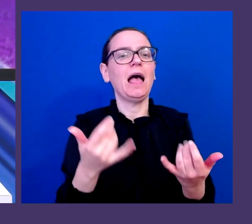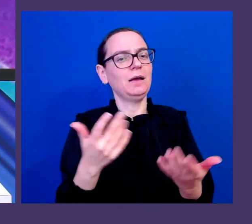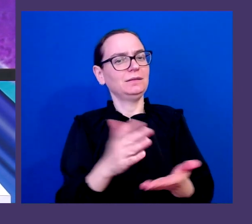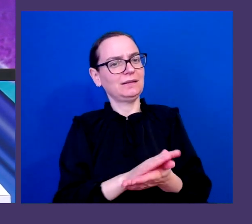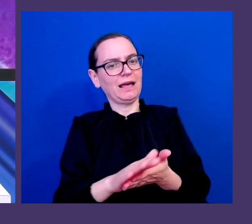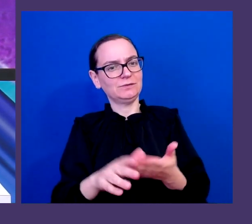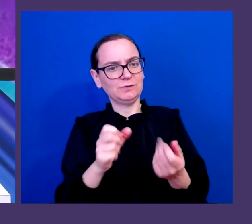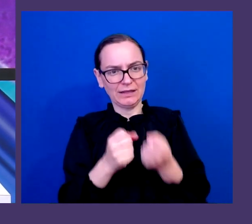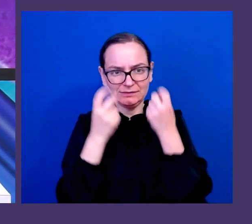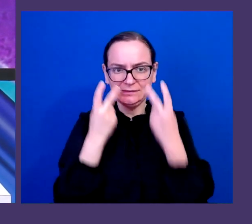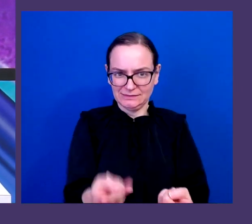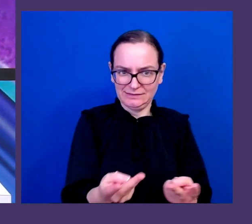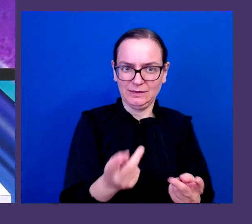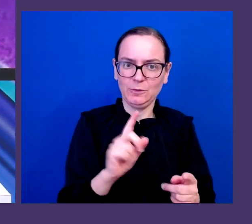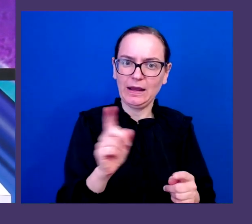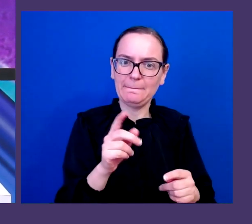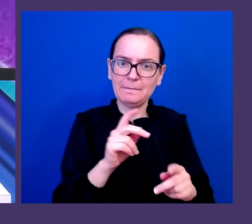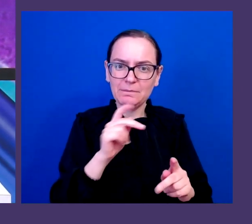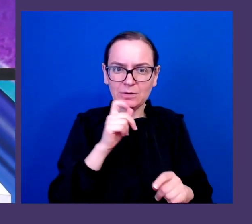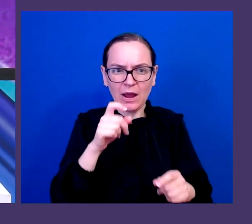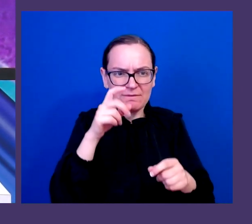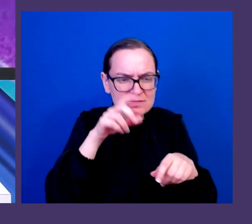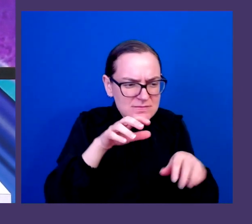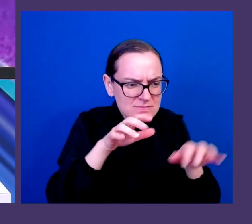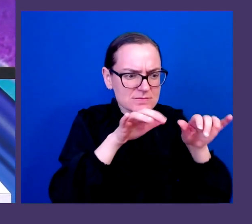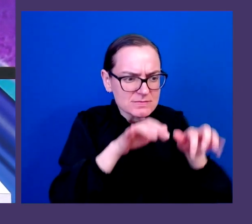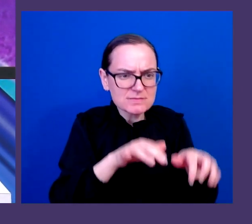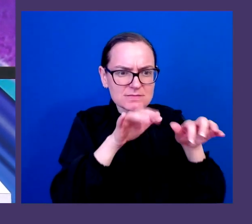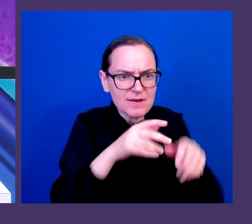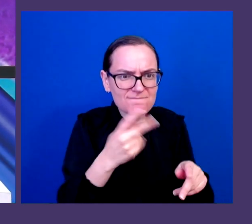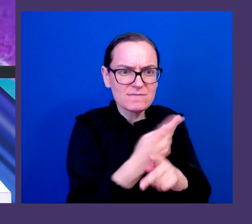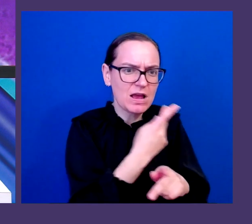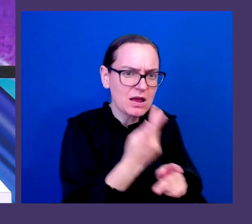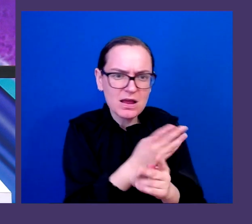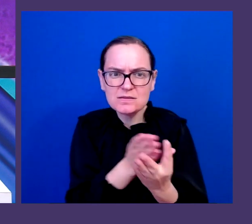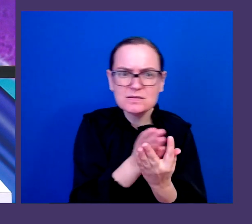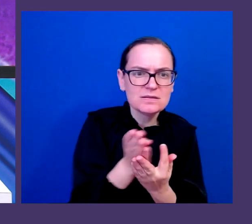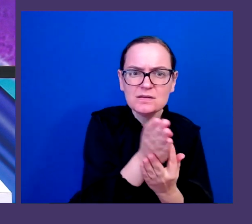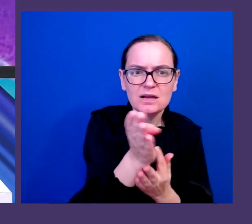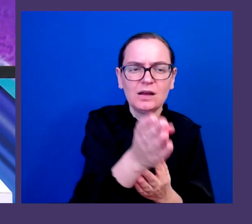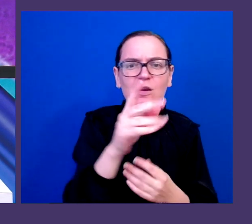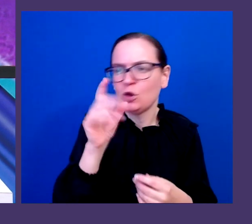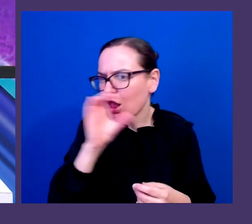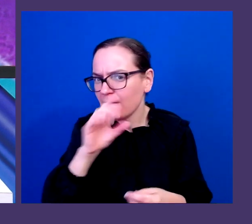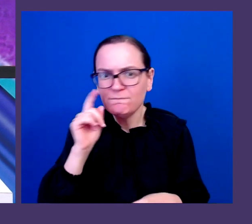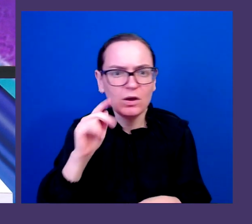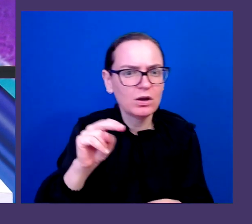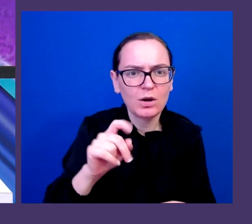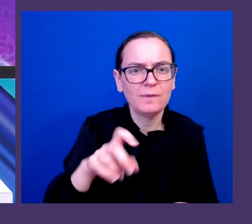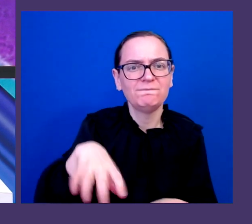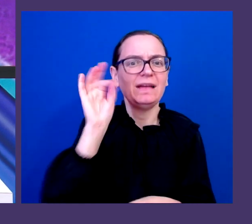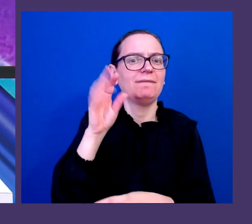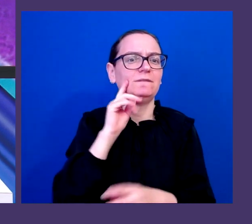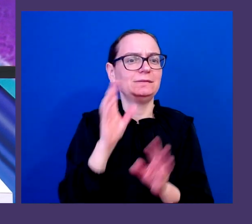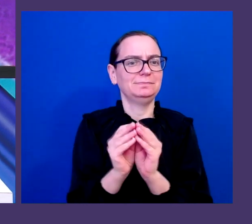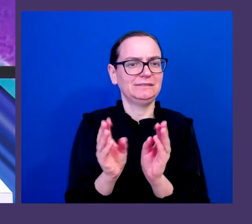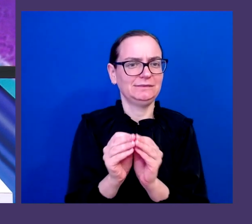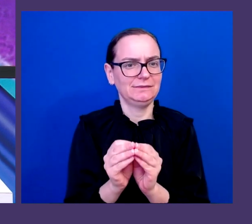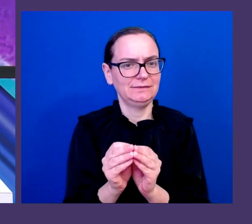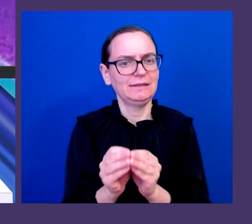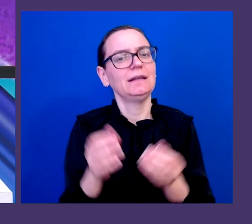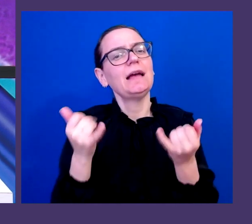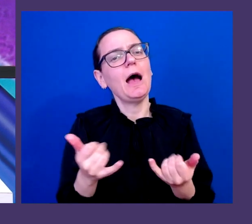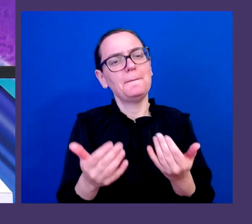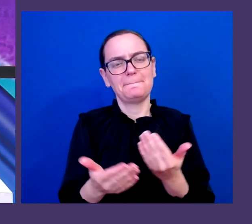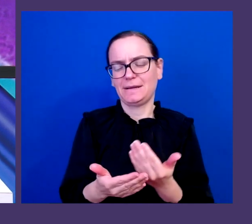we'll always get reliable notes for any meeting. Yeah. So we've gotten so much feedback on that. Yeah, no, it's amazing stuff. So